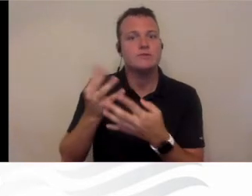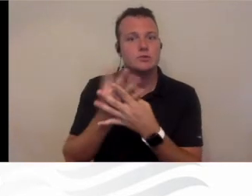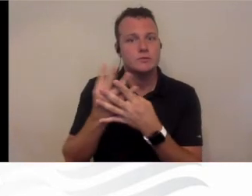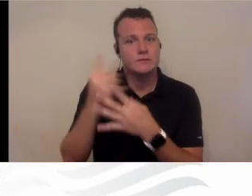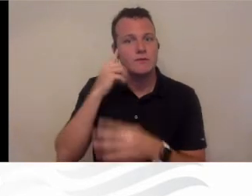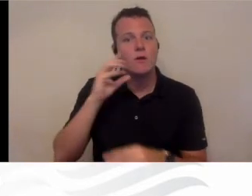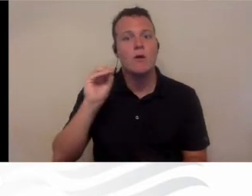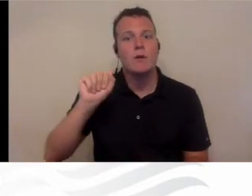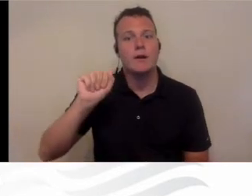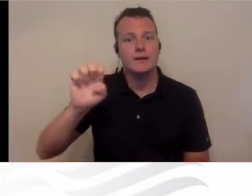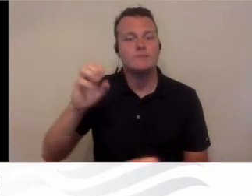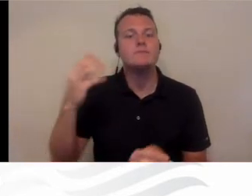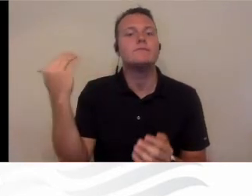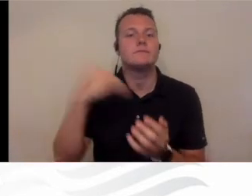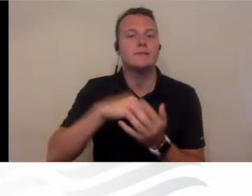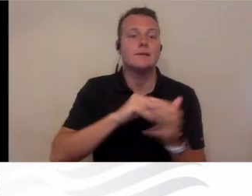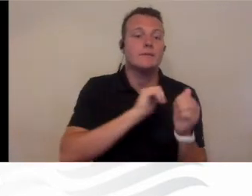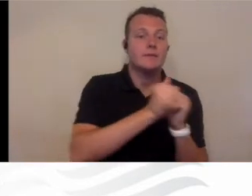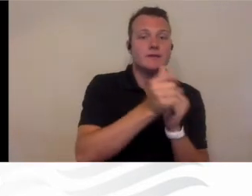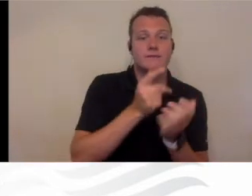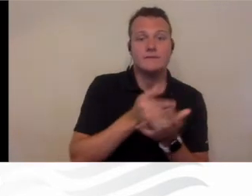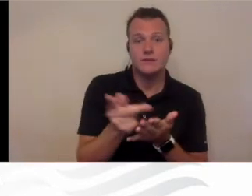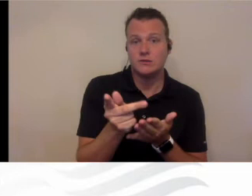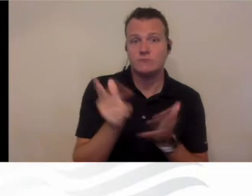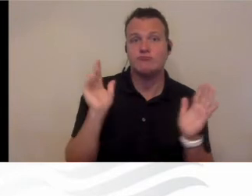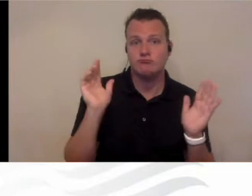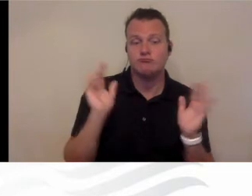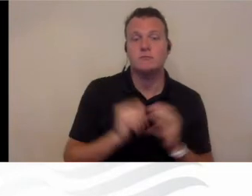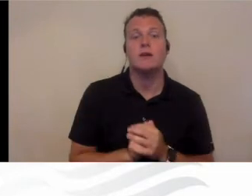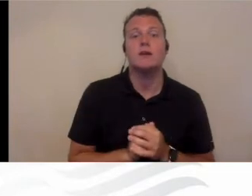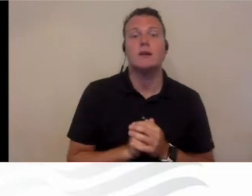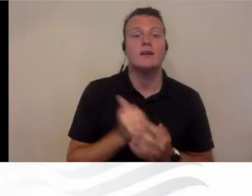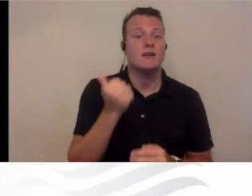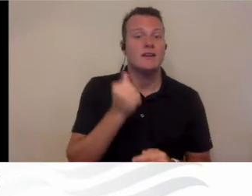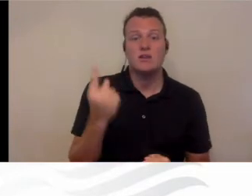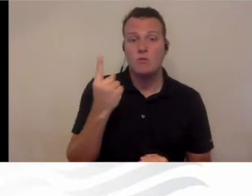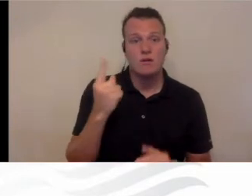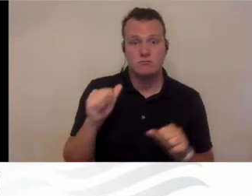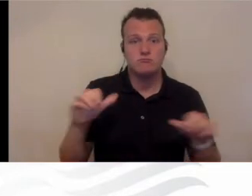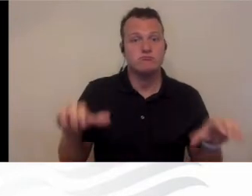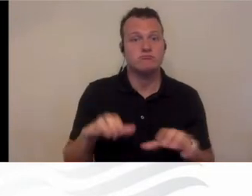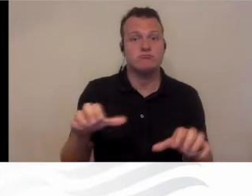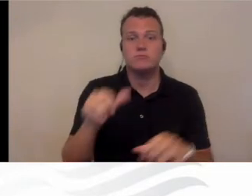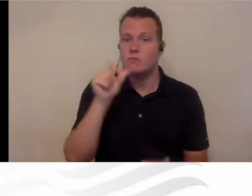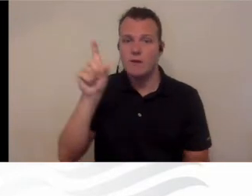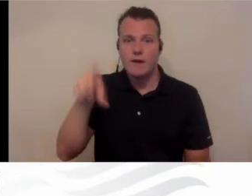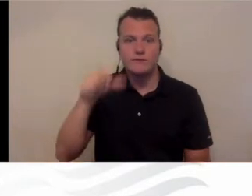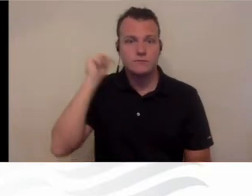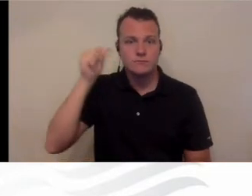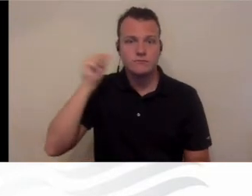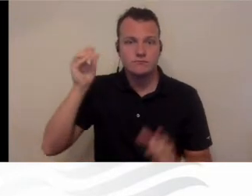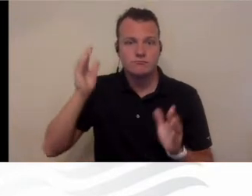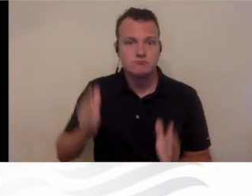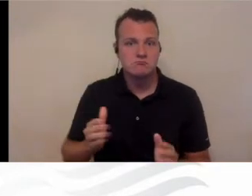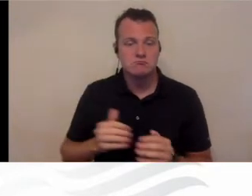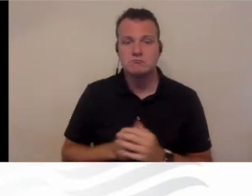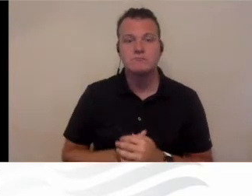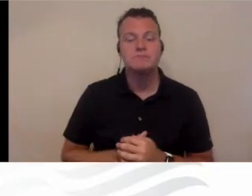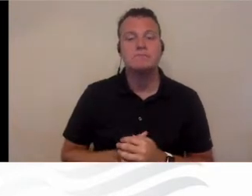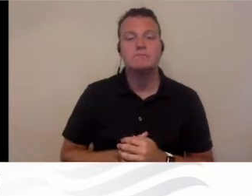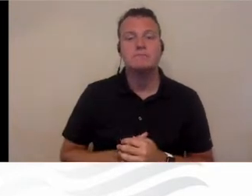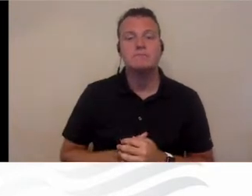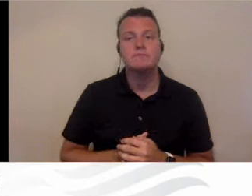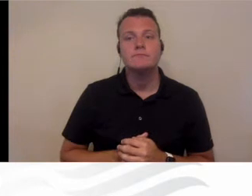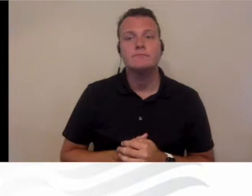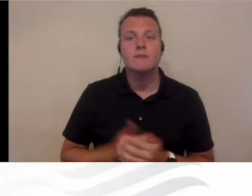again, either pass or fail. Anyone can do that, doesn't have to be an audiologist. and it's often done